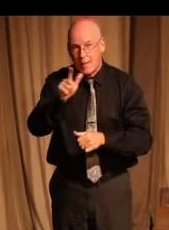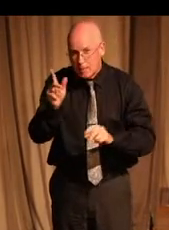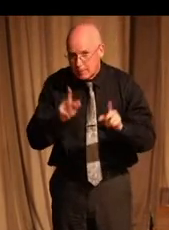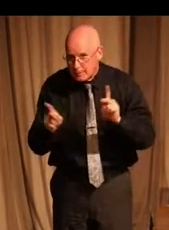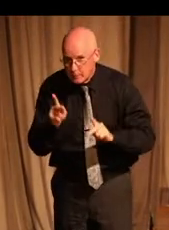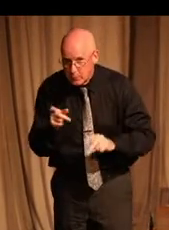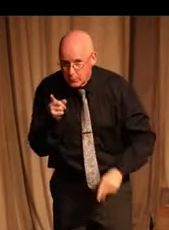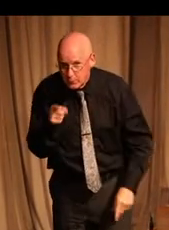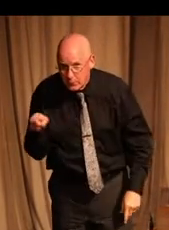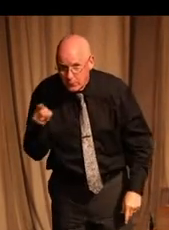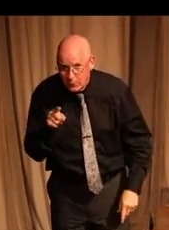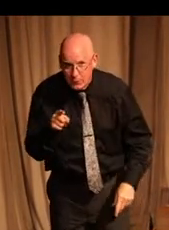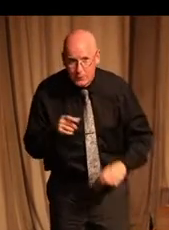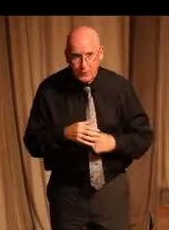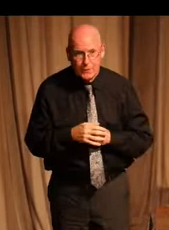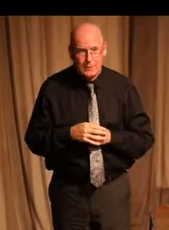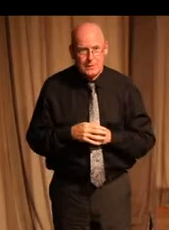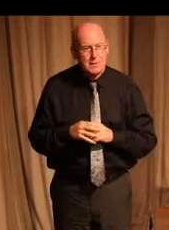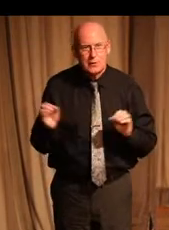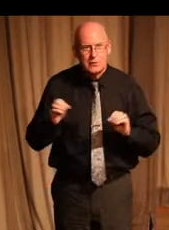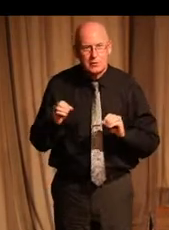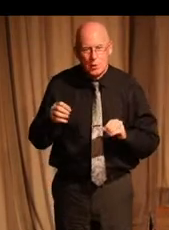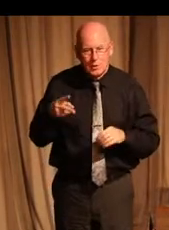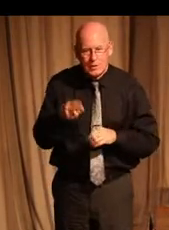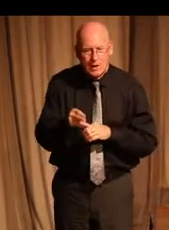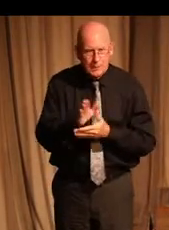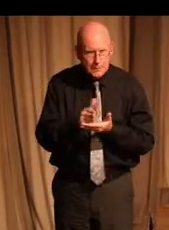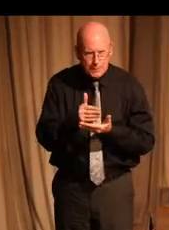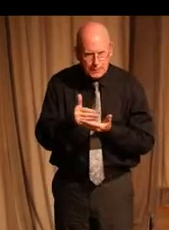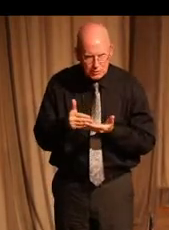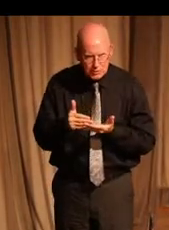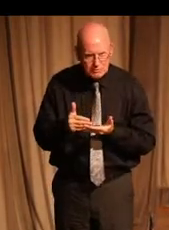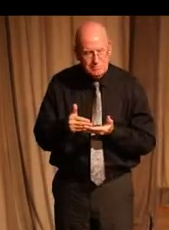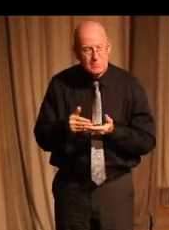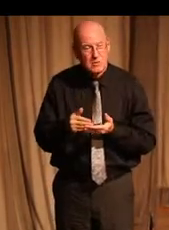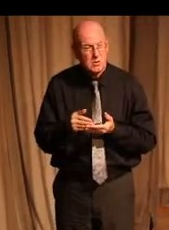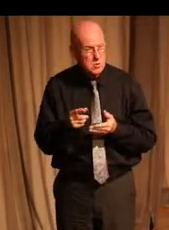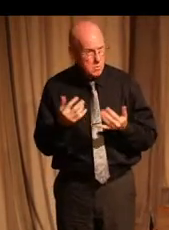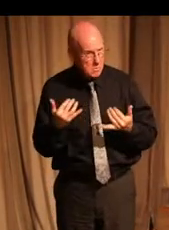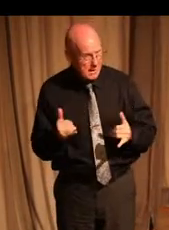people, there's no cutting the library budget. Like